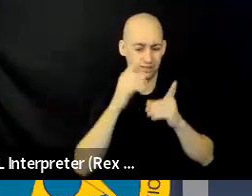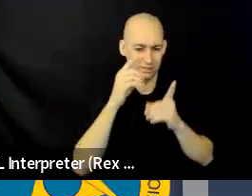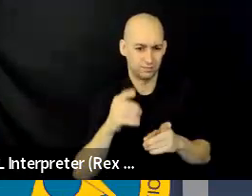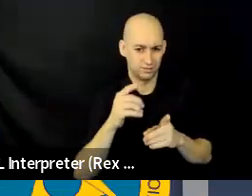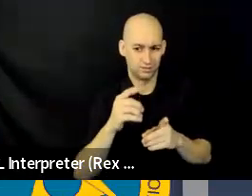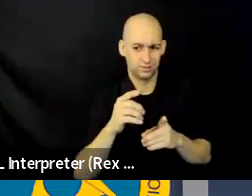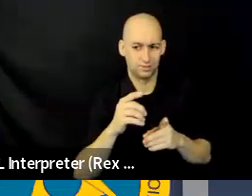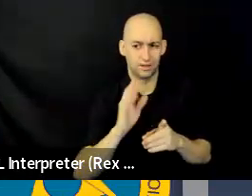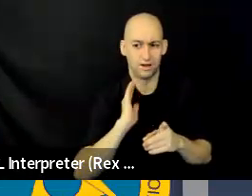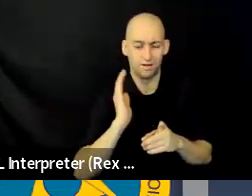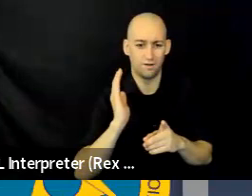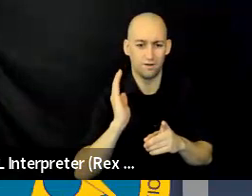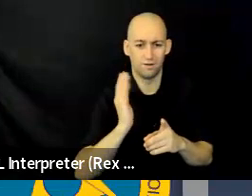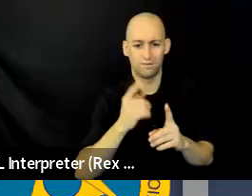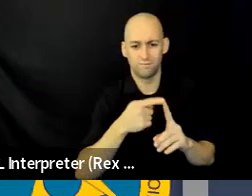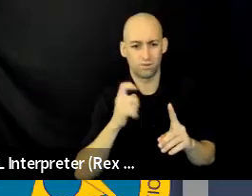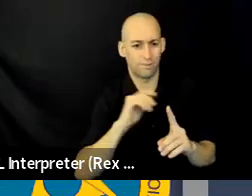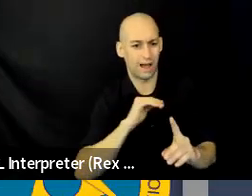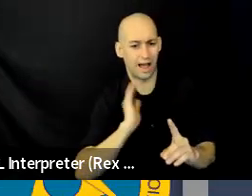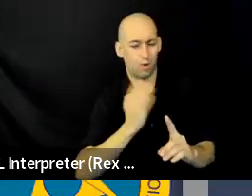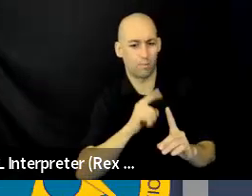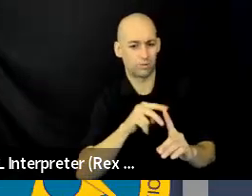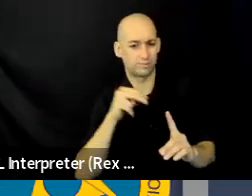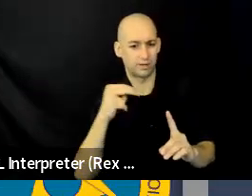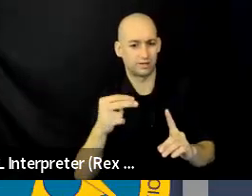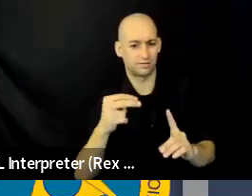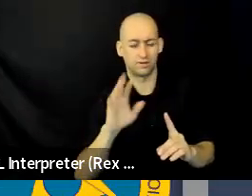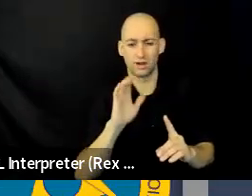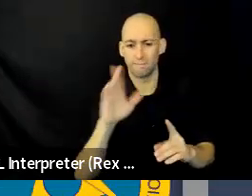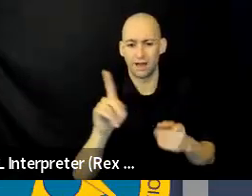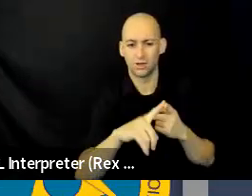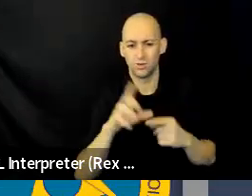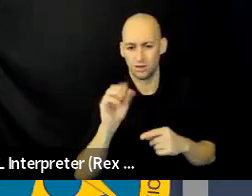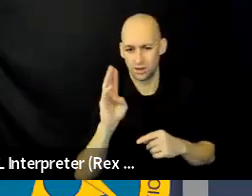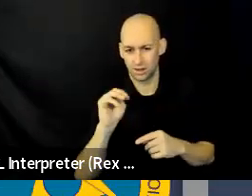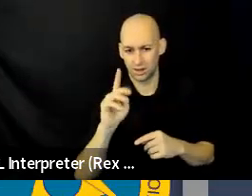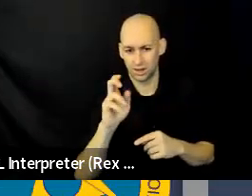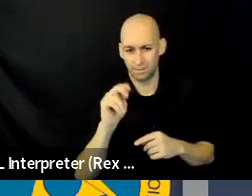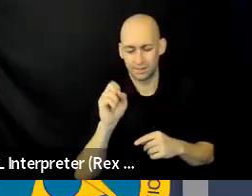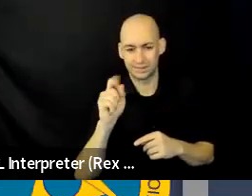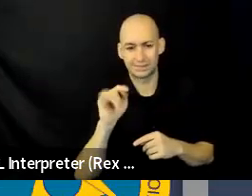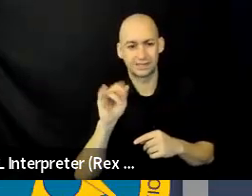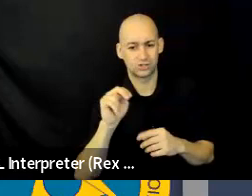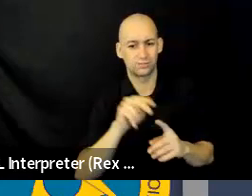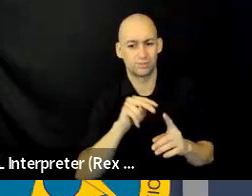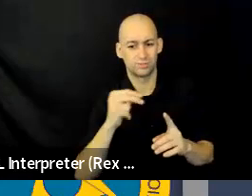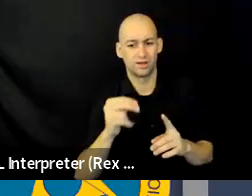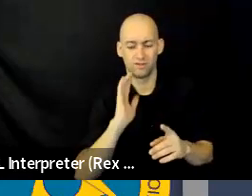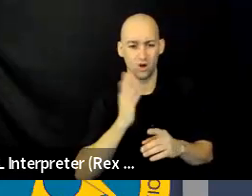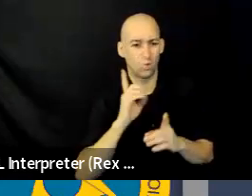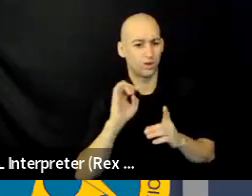will, from our perspective, come back to a compensation conversation. And so that's why we feel like we've done everything that we